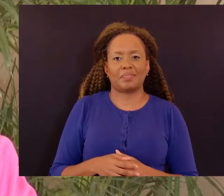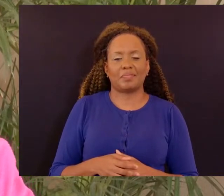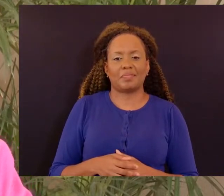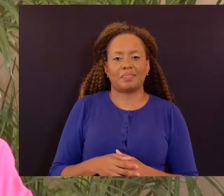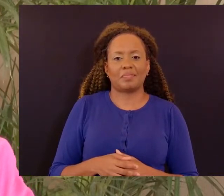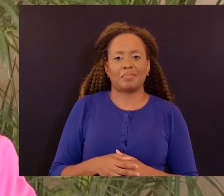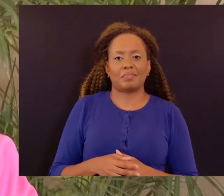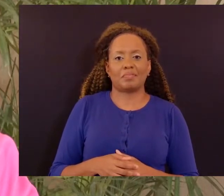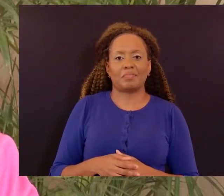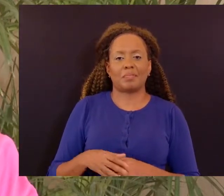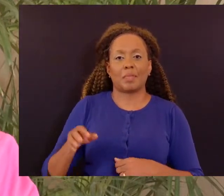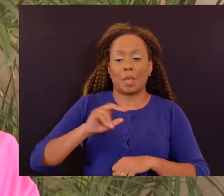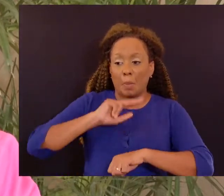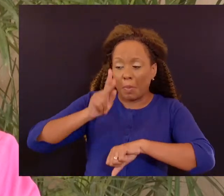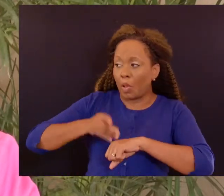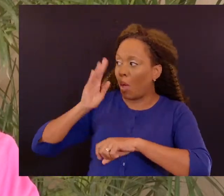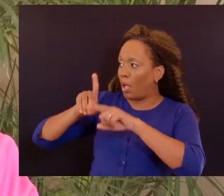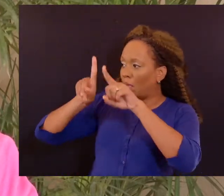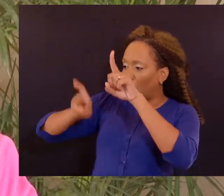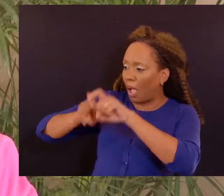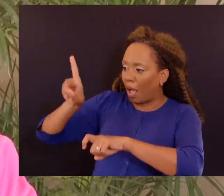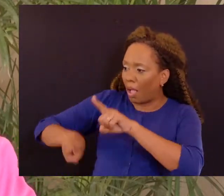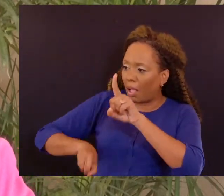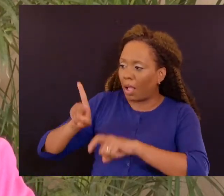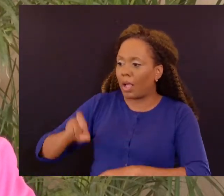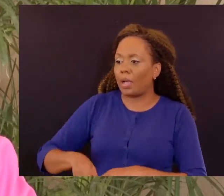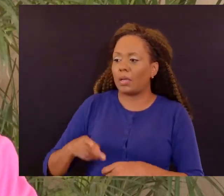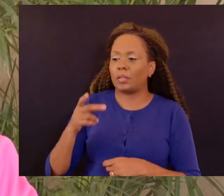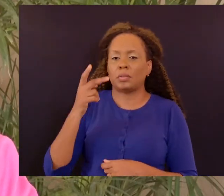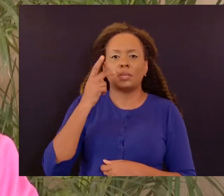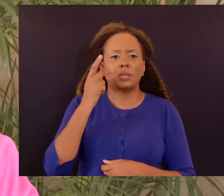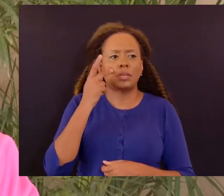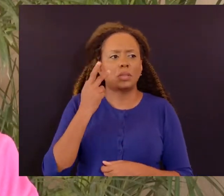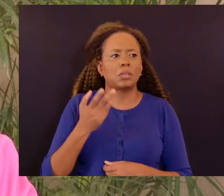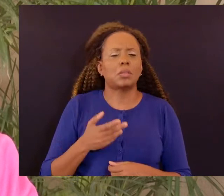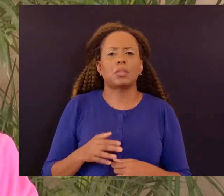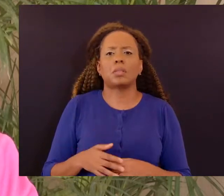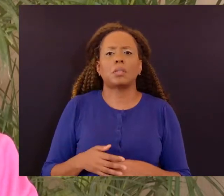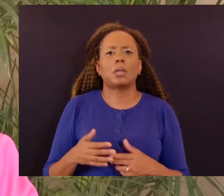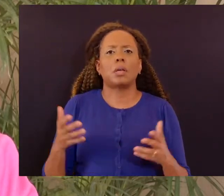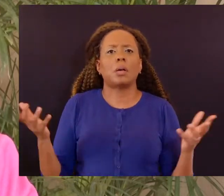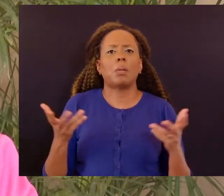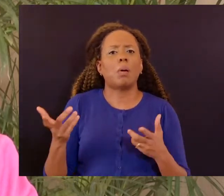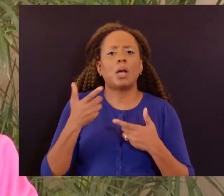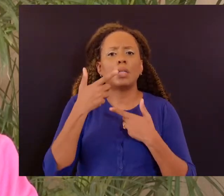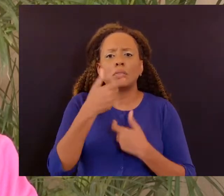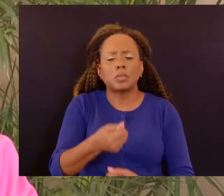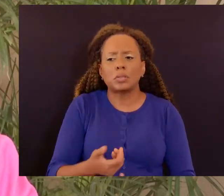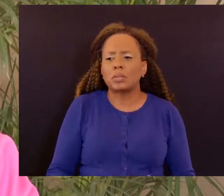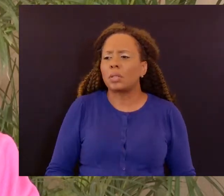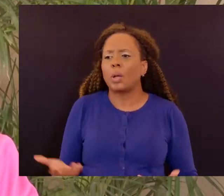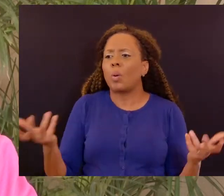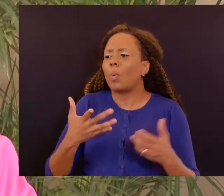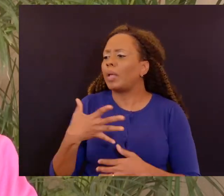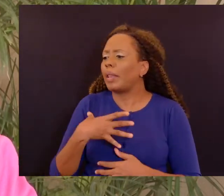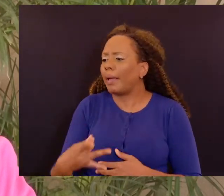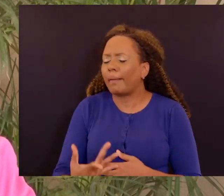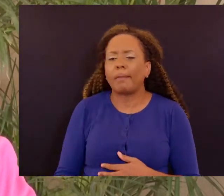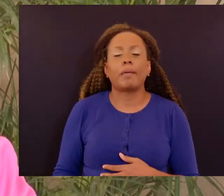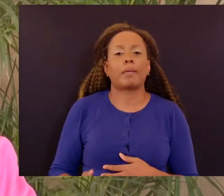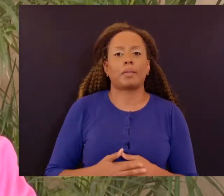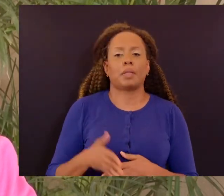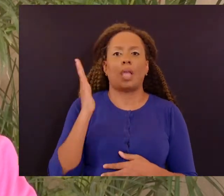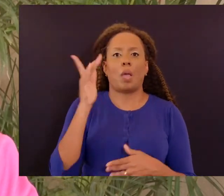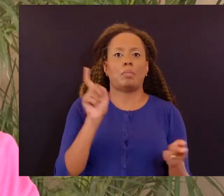undertake surveys to determine what the interests of the children are, and then there will be modification to the